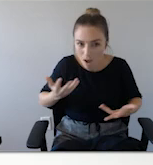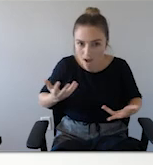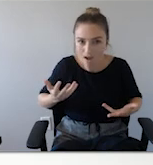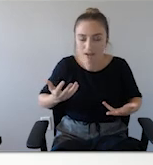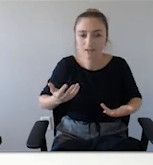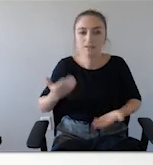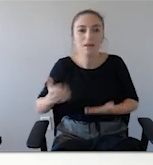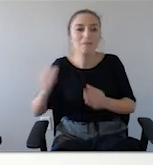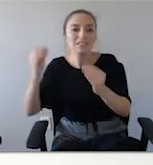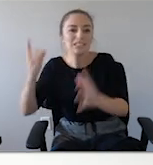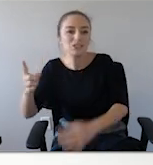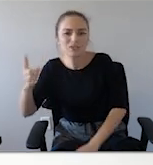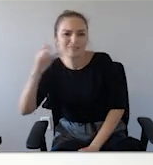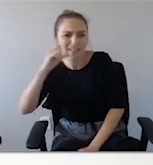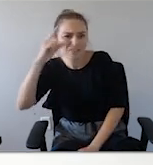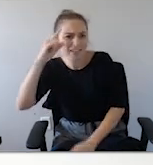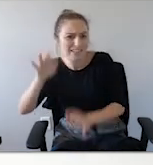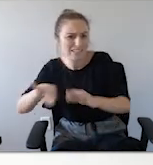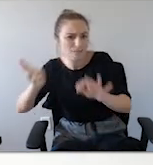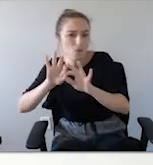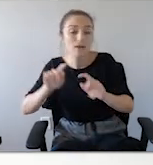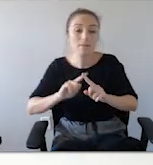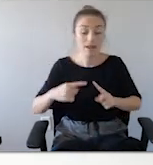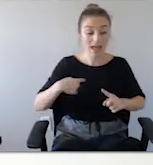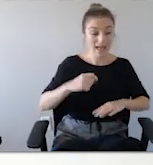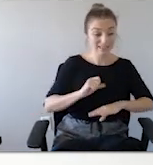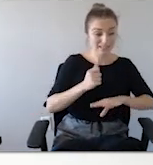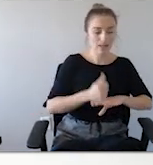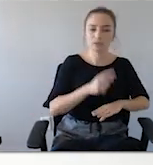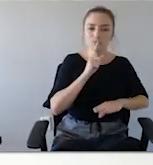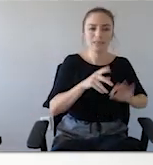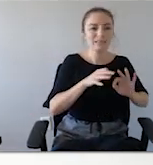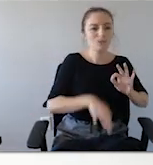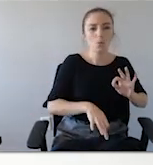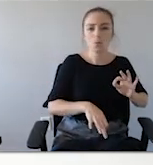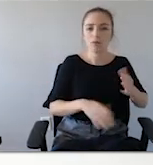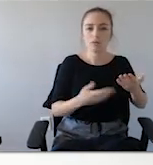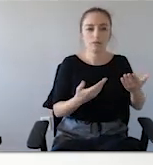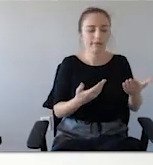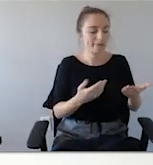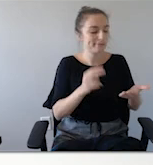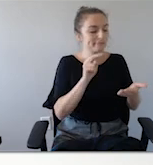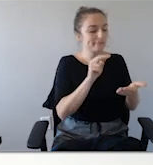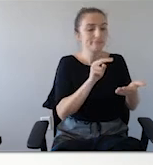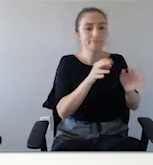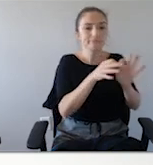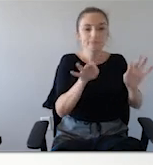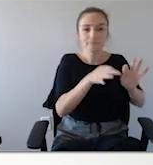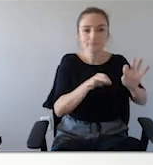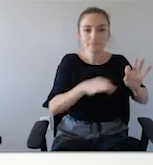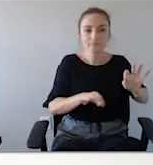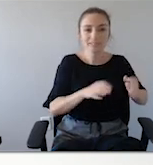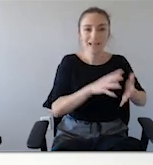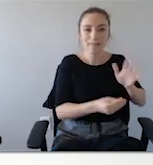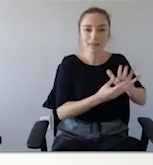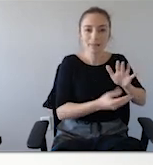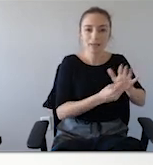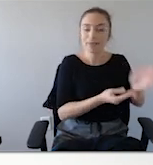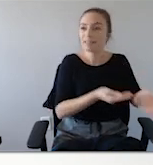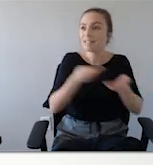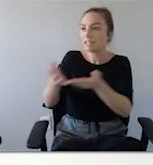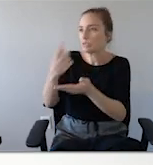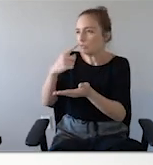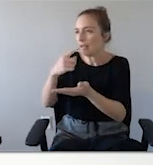as I could, make a bunch of copies, and I'd bring it into her and say, here, so if you could just use this home note for me, that'd be awesome, because it's going to tell me exactly what I